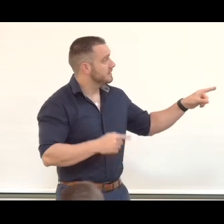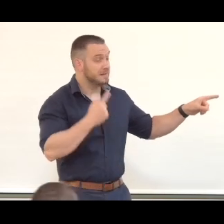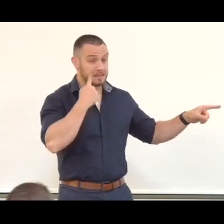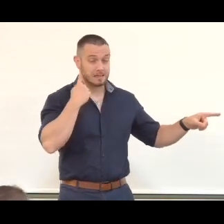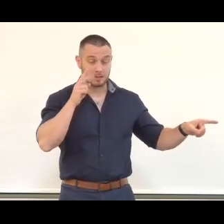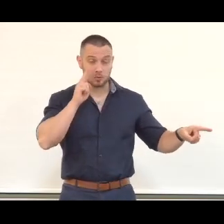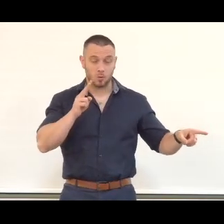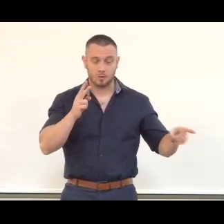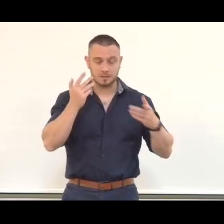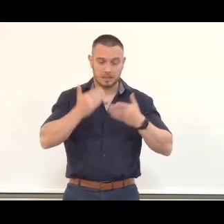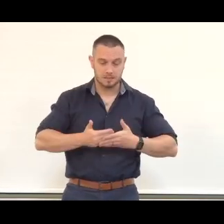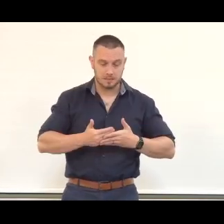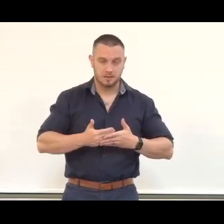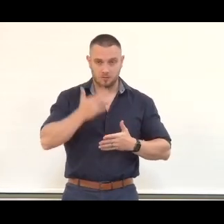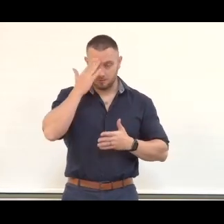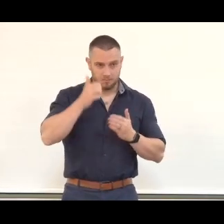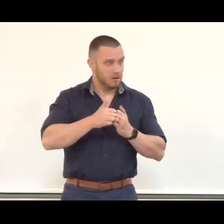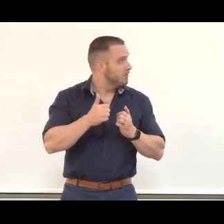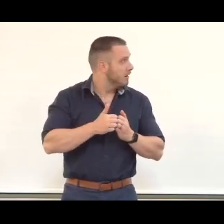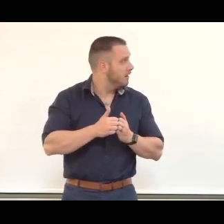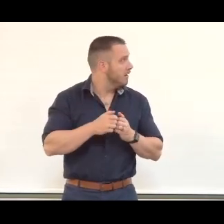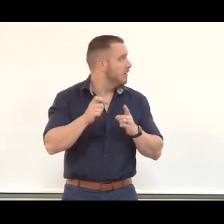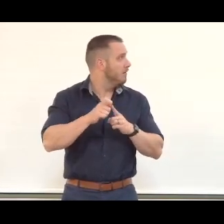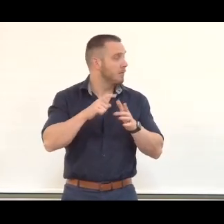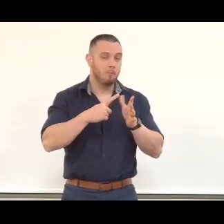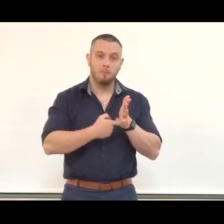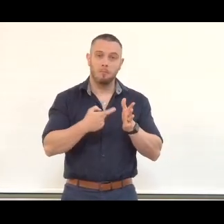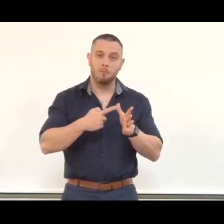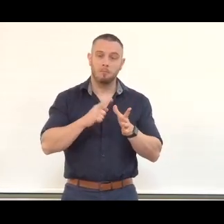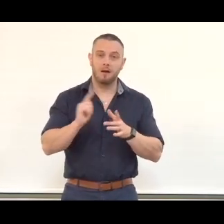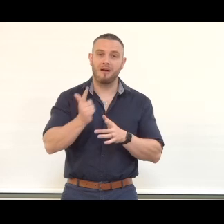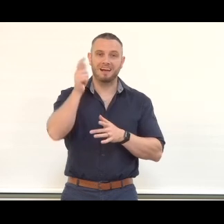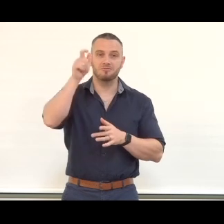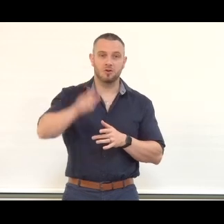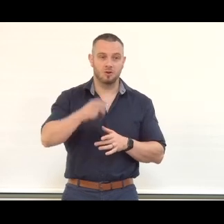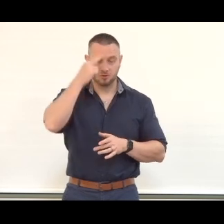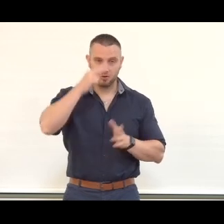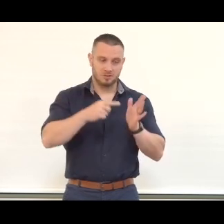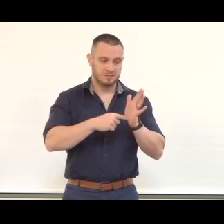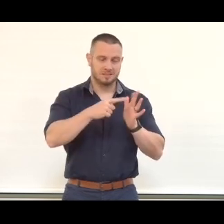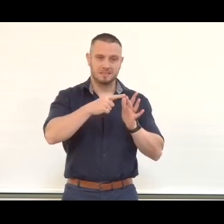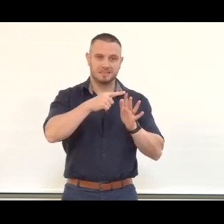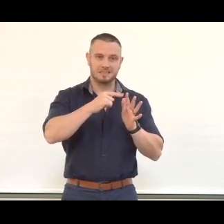night as a kind of a remark to the para-astronaut panel yesterday. These things are called Ziesels. They're